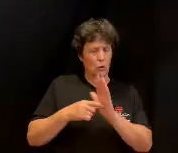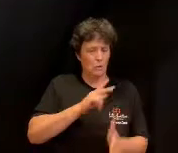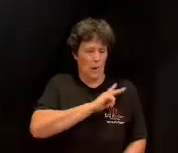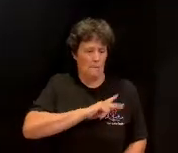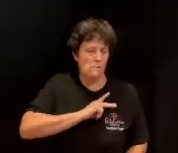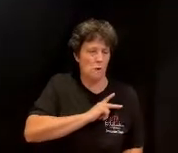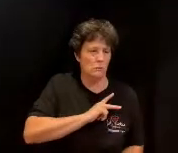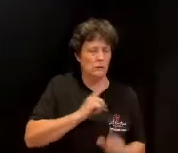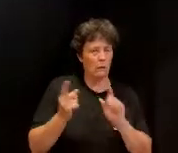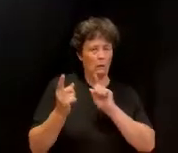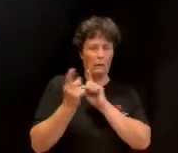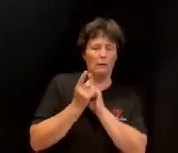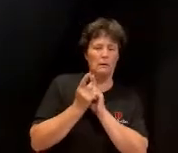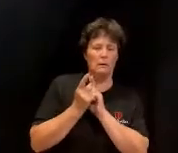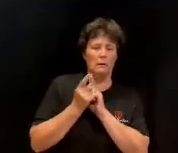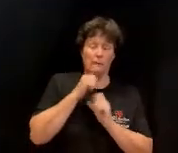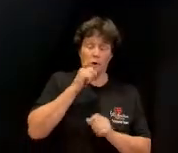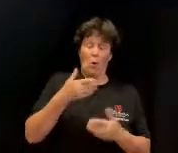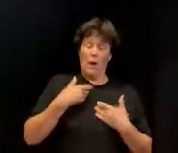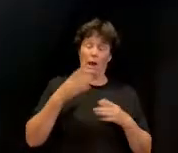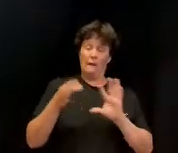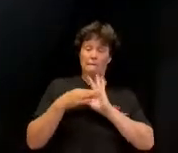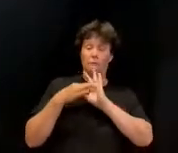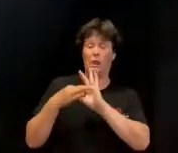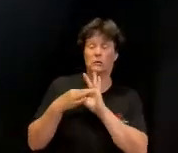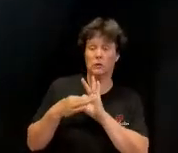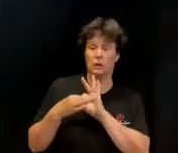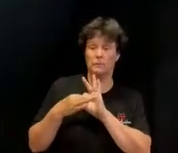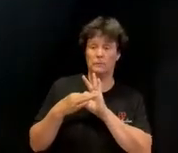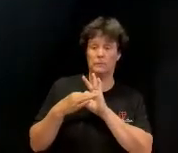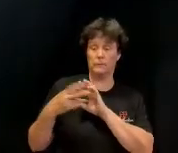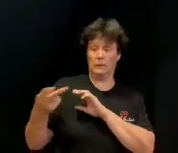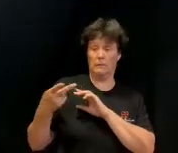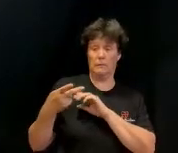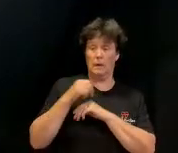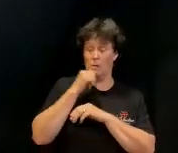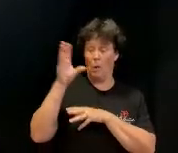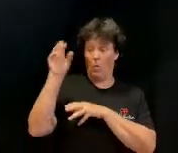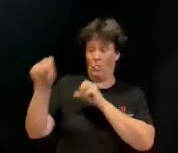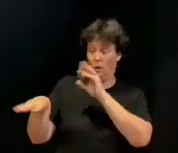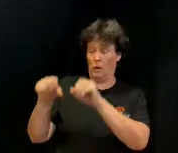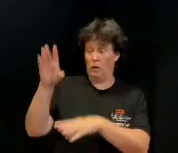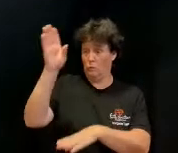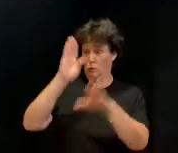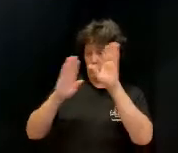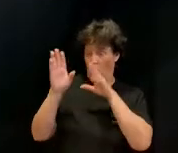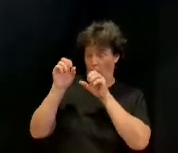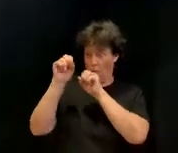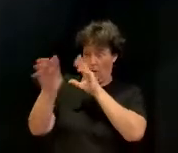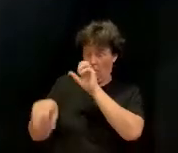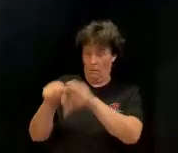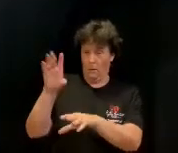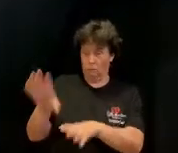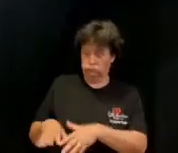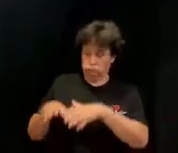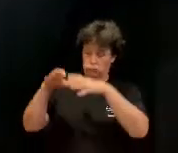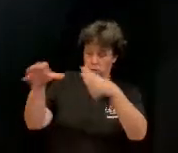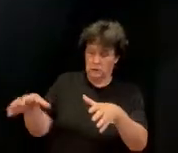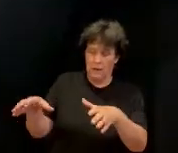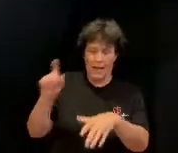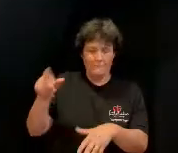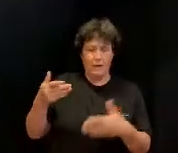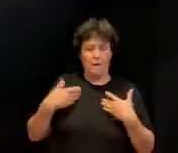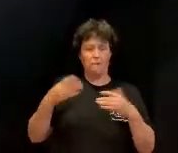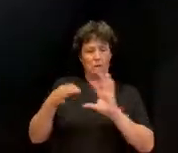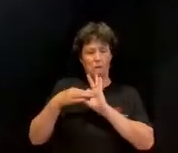but listen, if you don't have relationships with someone, don't be casting your pearls among them. Don't do that. It's going to take